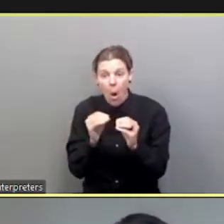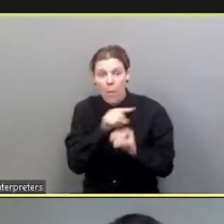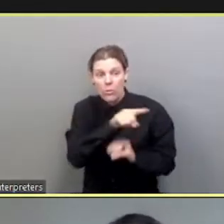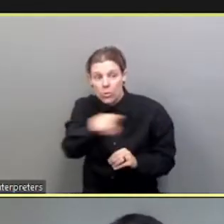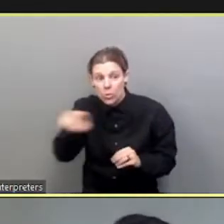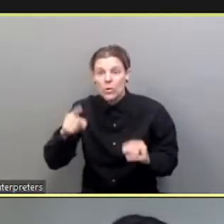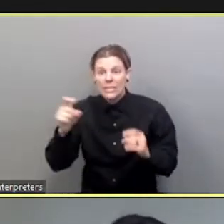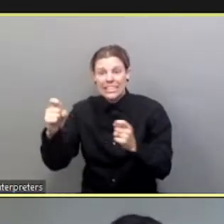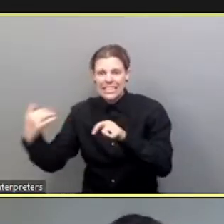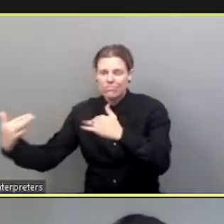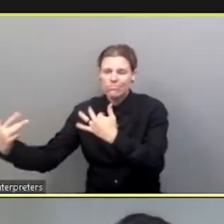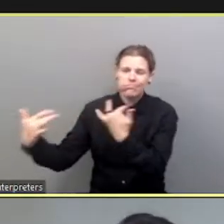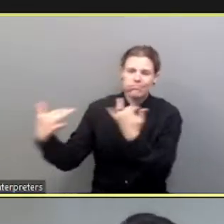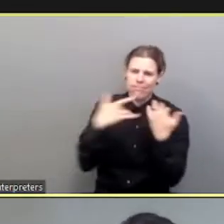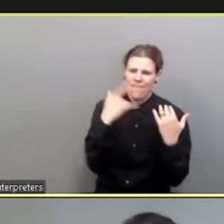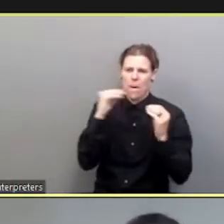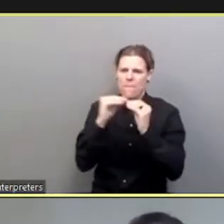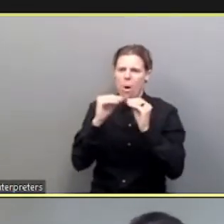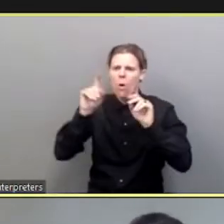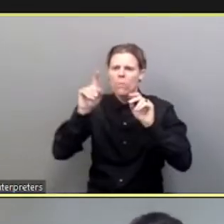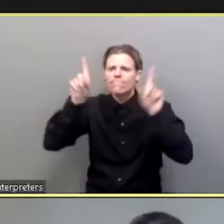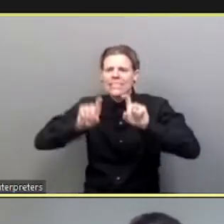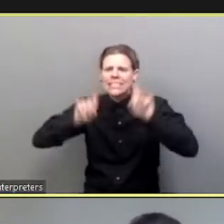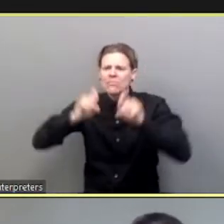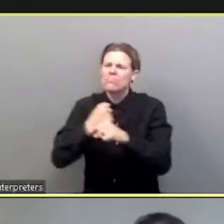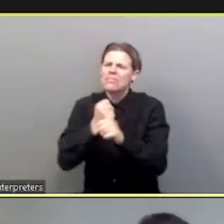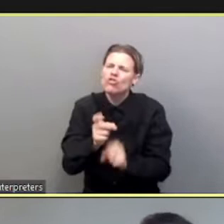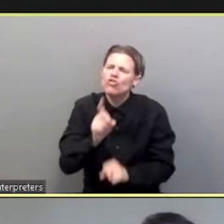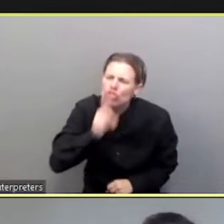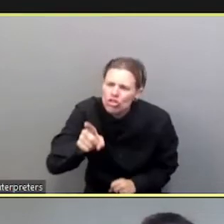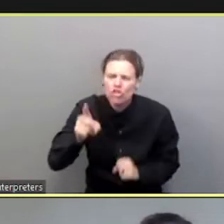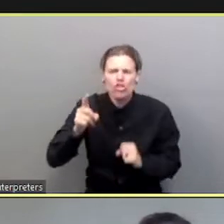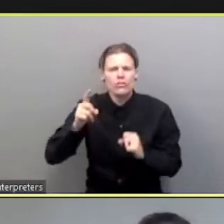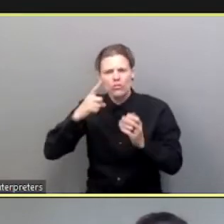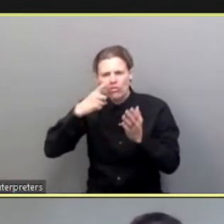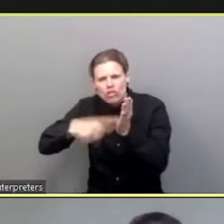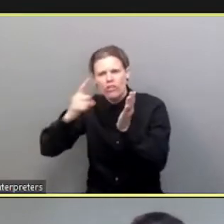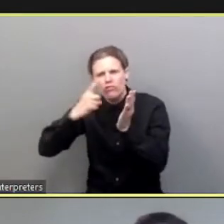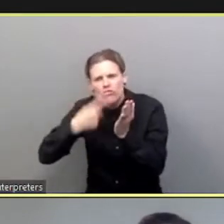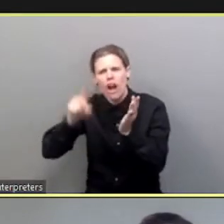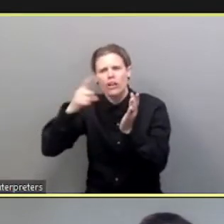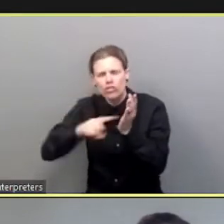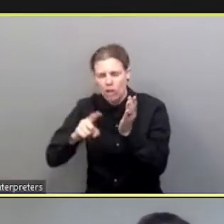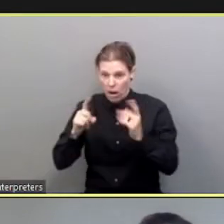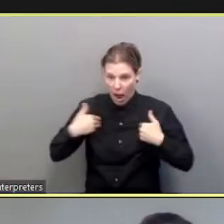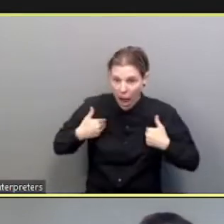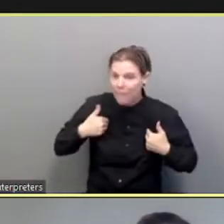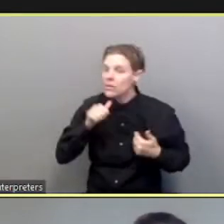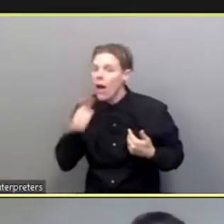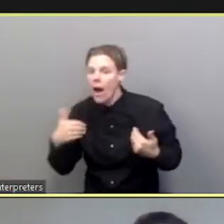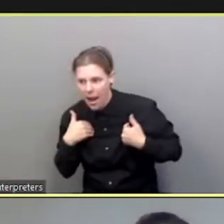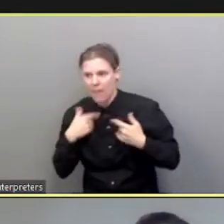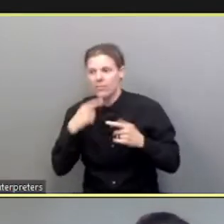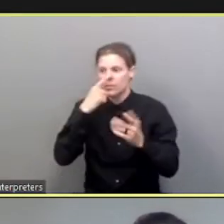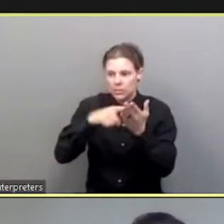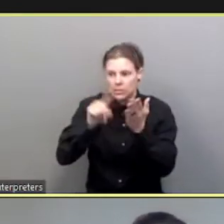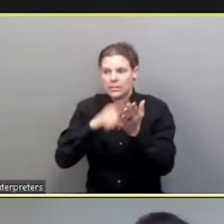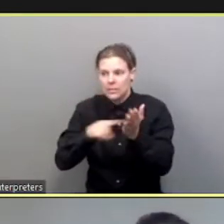We also, it just tells us that we have a lot of burden of disease right now in our communities. So next slide.